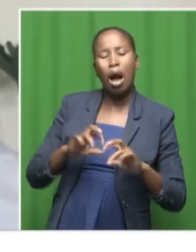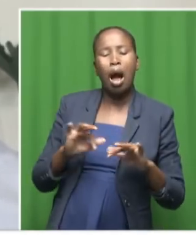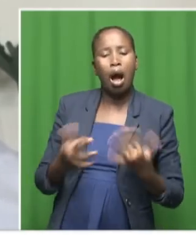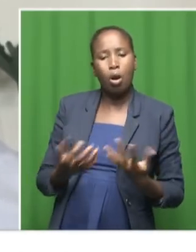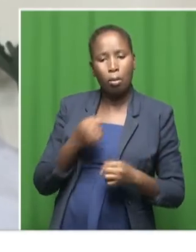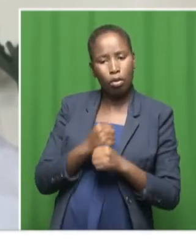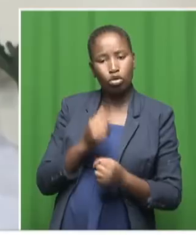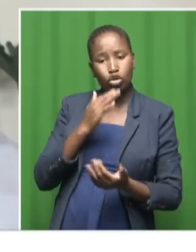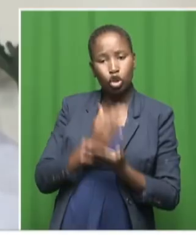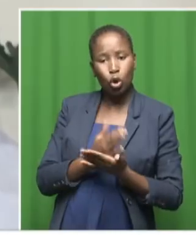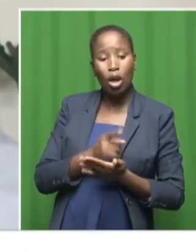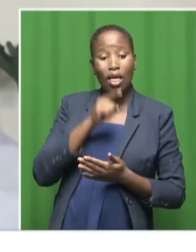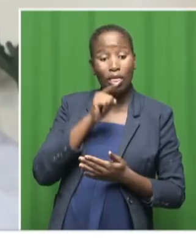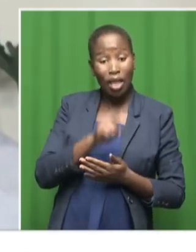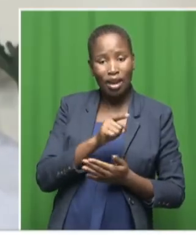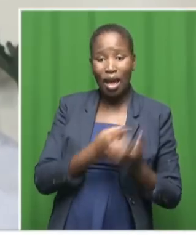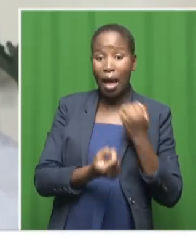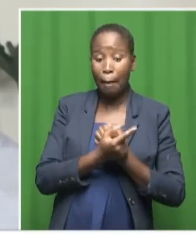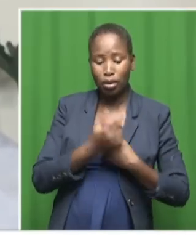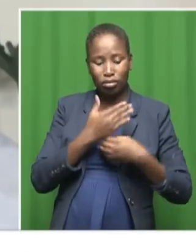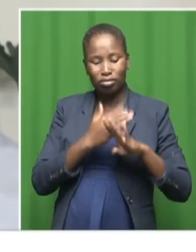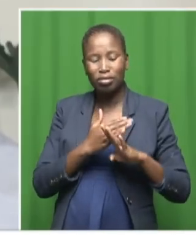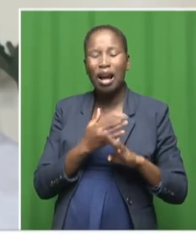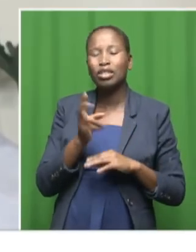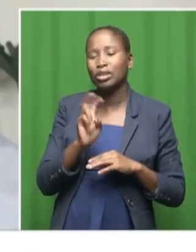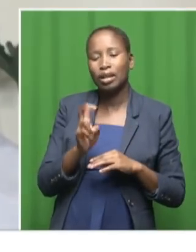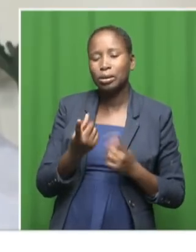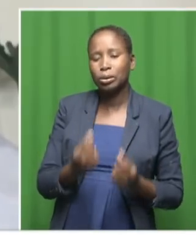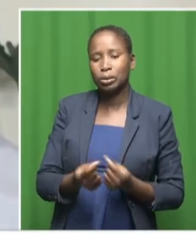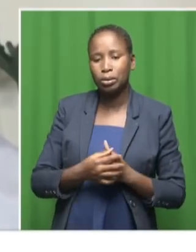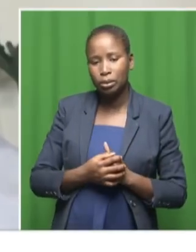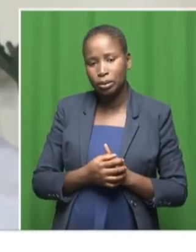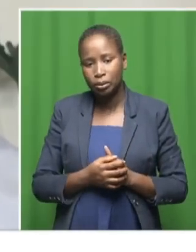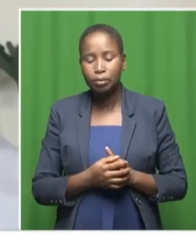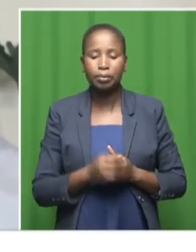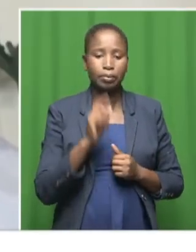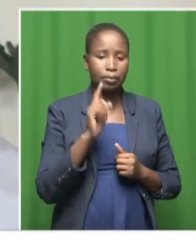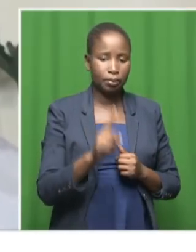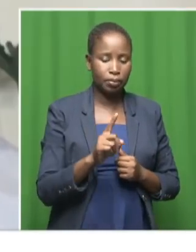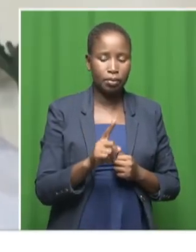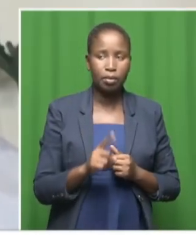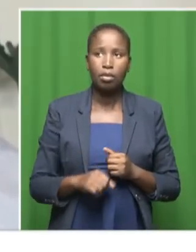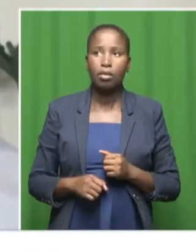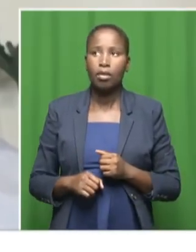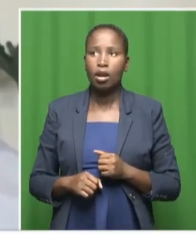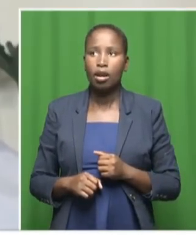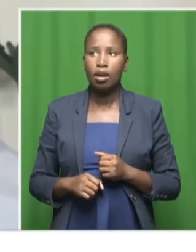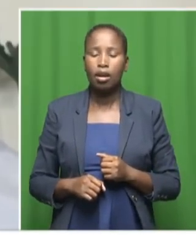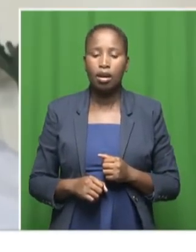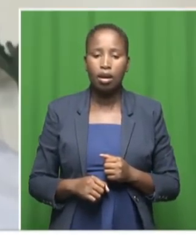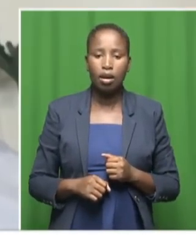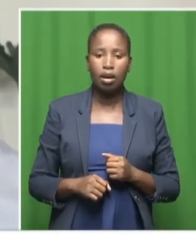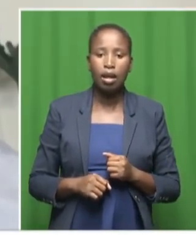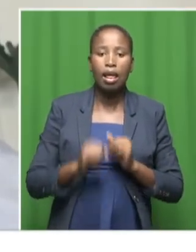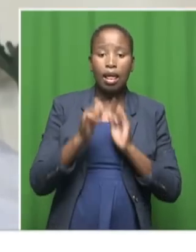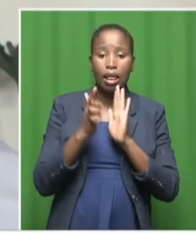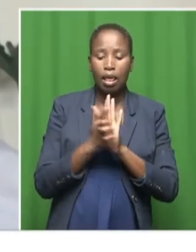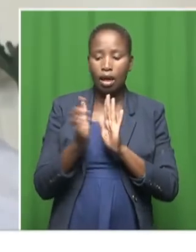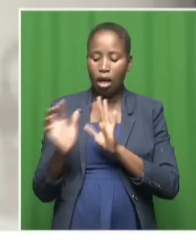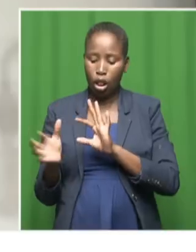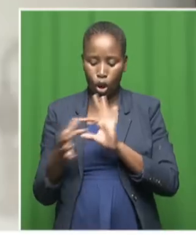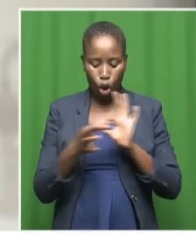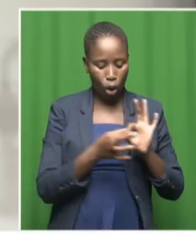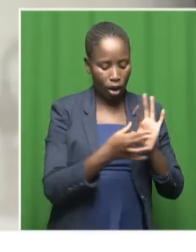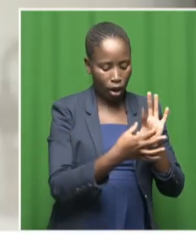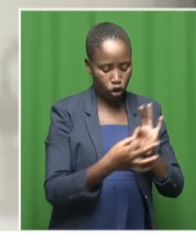that such sewage spills do not occur? The illegal connection into sewage lines and